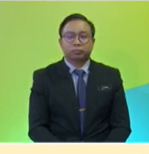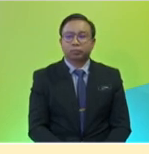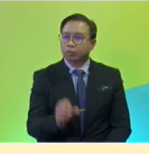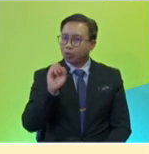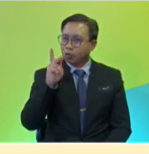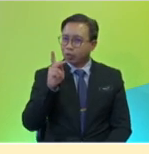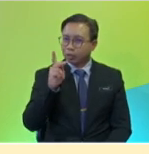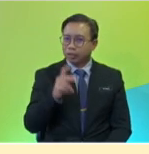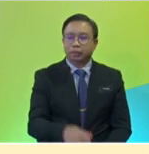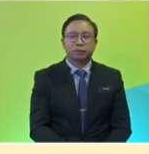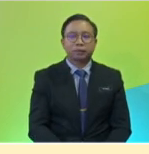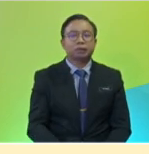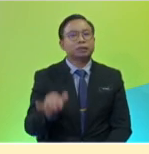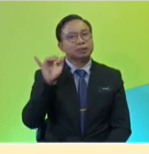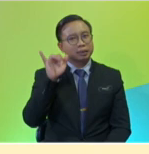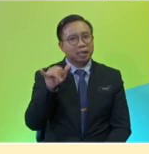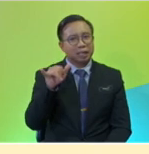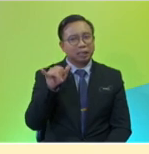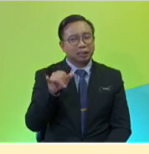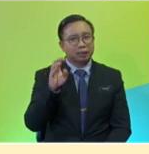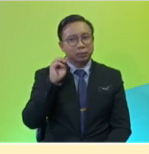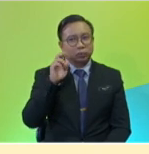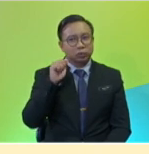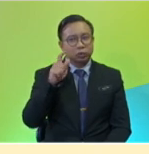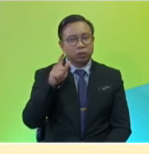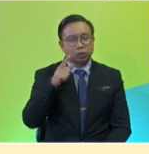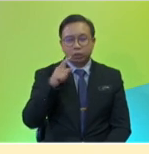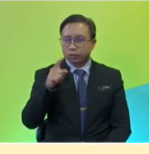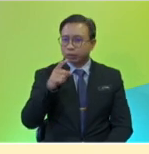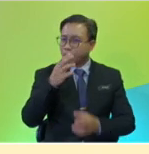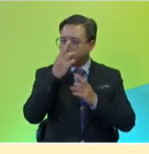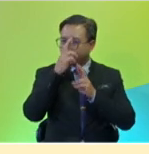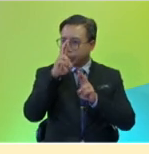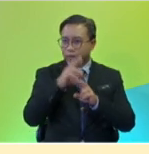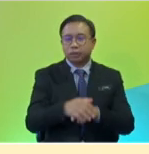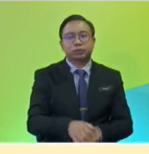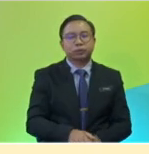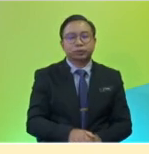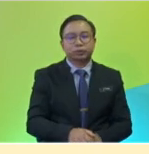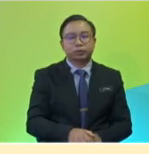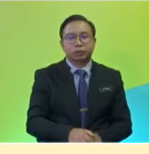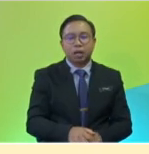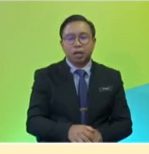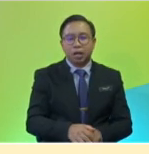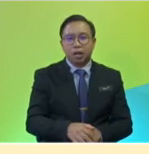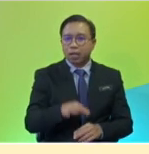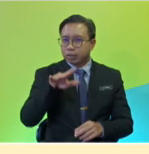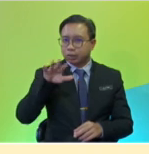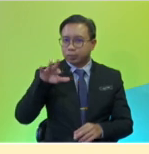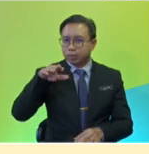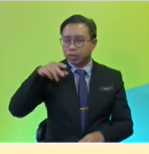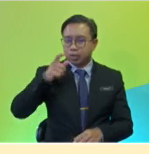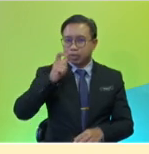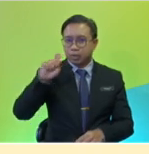Okay, I guess. Yeah, Muaz is ready. Muaz is ready. Mm-hmm. Okay, Muaz, turn on your mic and please try to spell